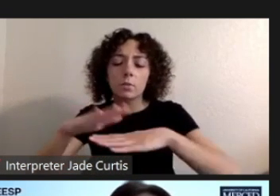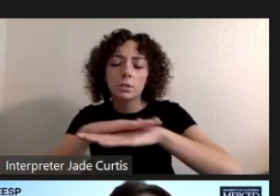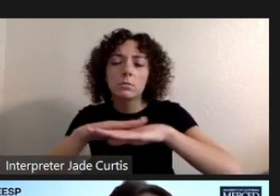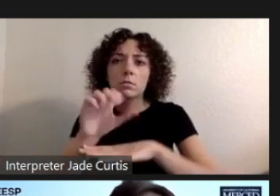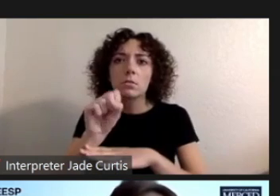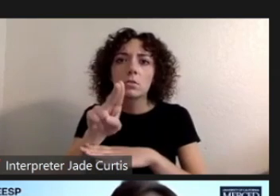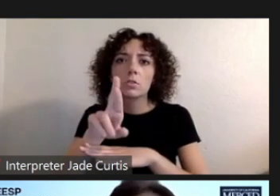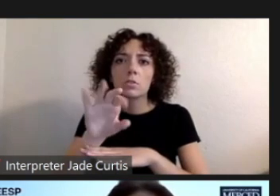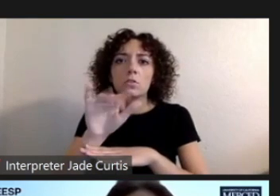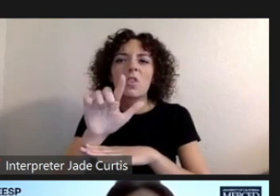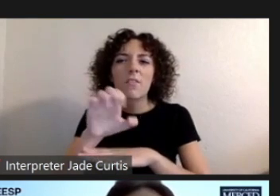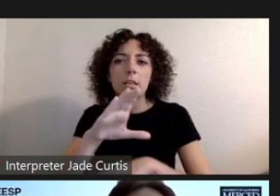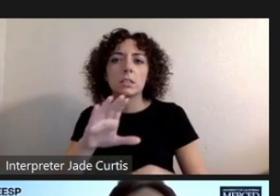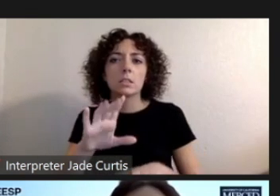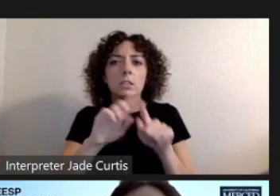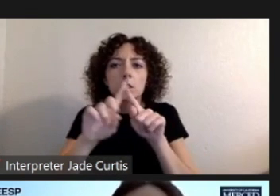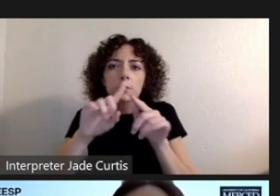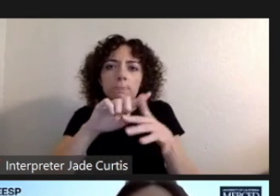on SARS-CoV-2 transmission.